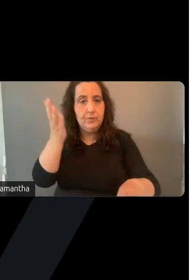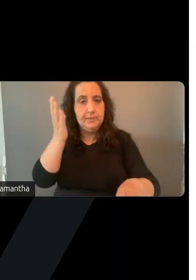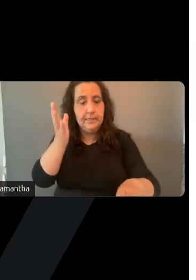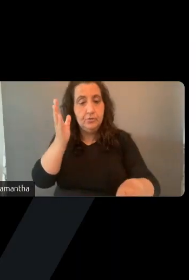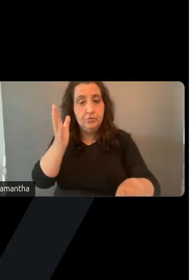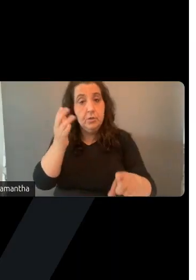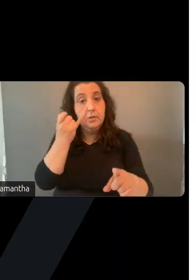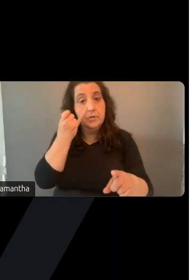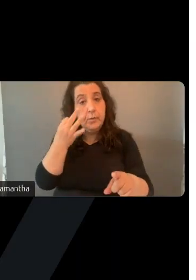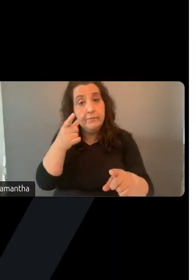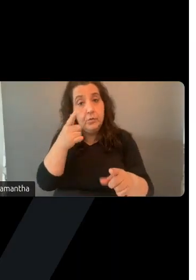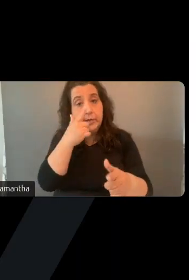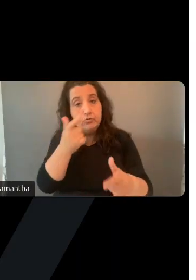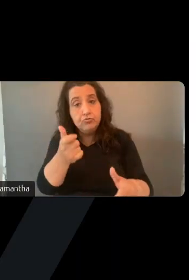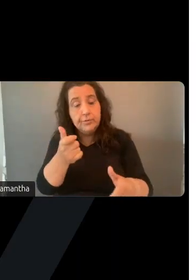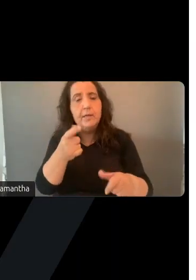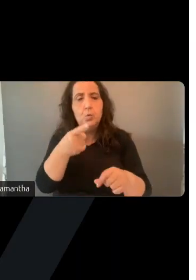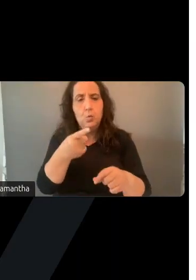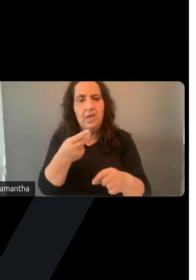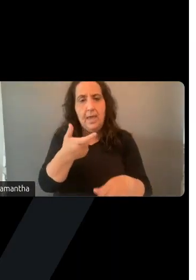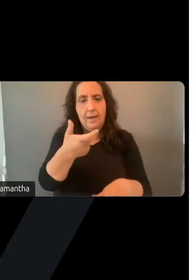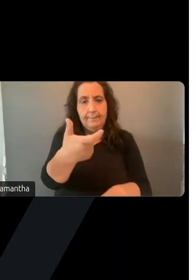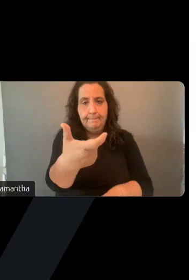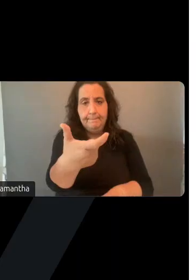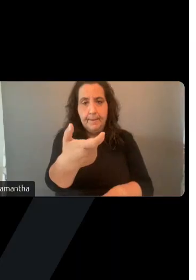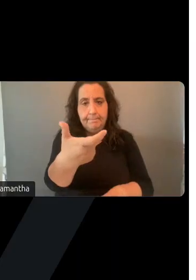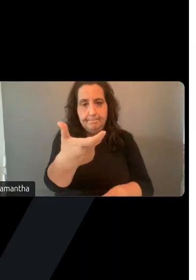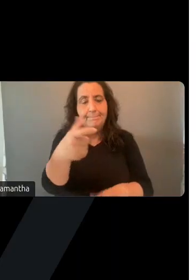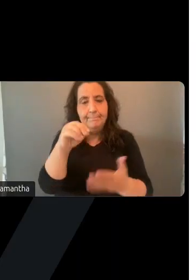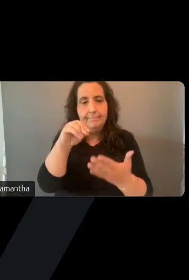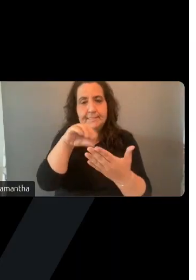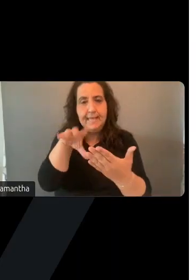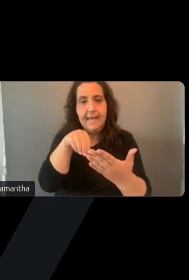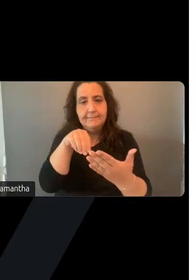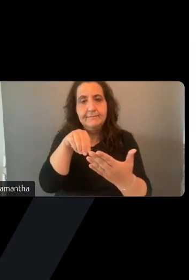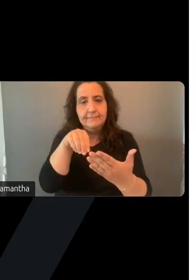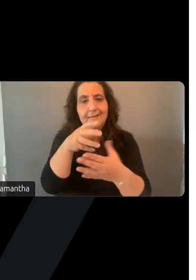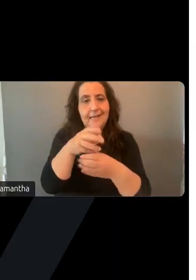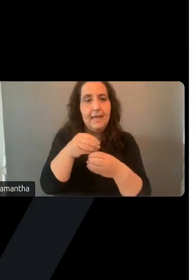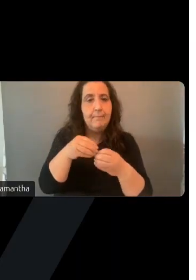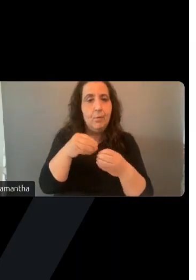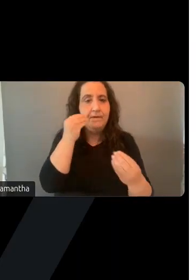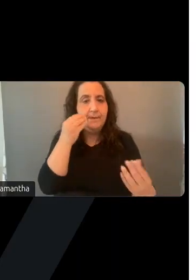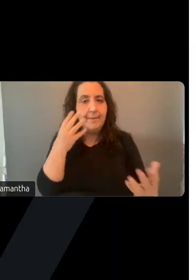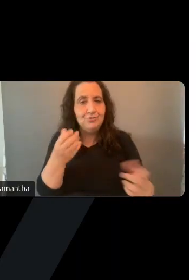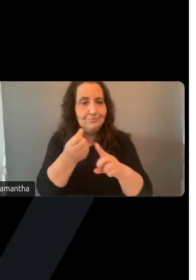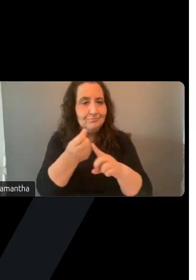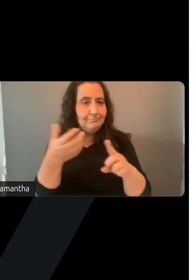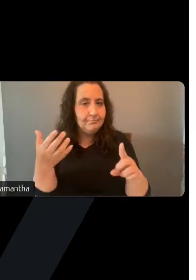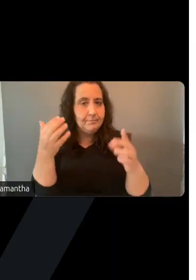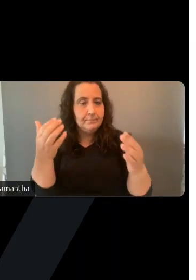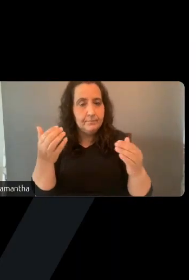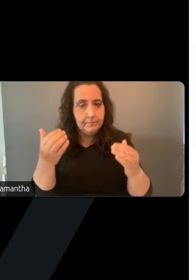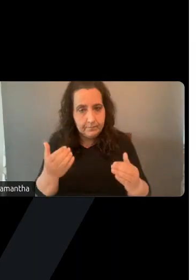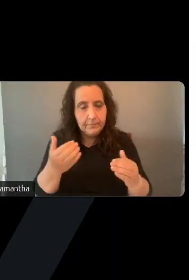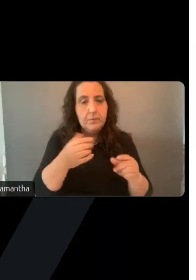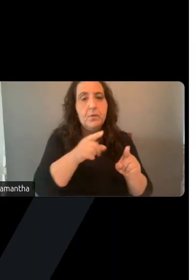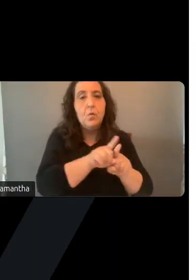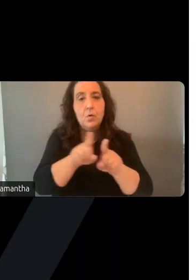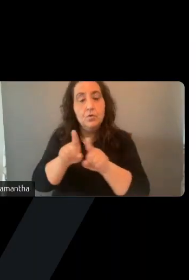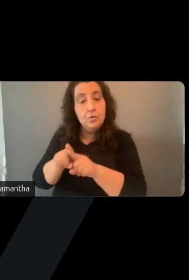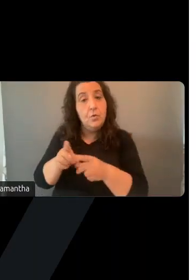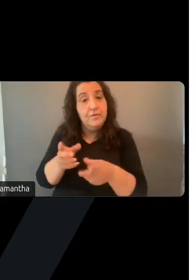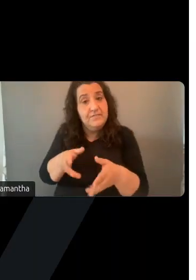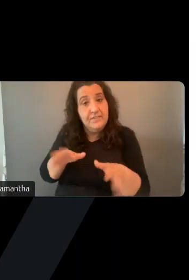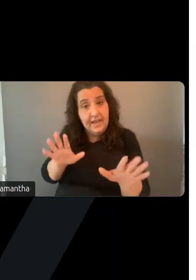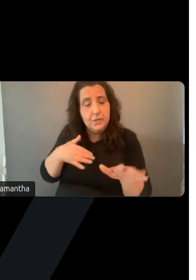you're interested, you use your phone and you can scan those to get more information. You're also going to get a recording, like I stated, so you can